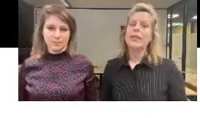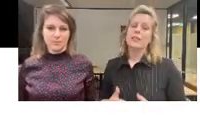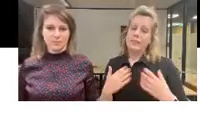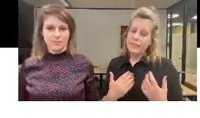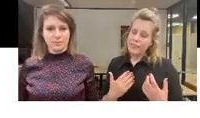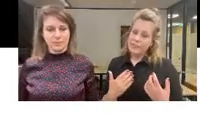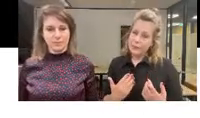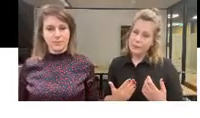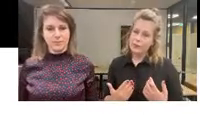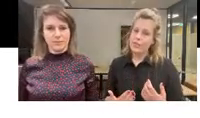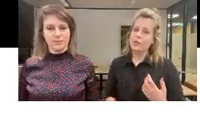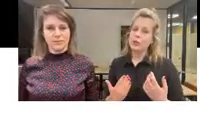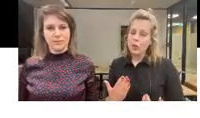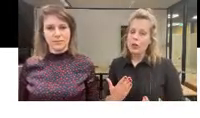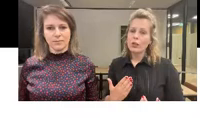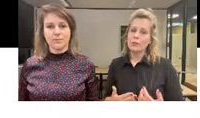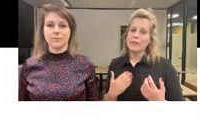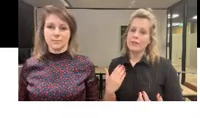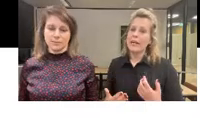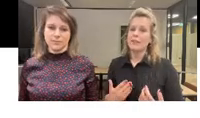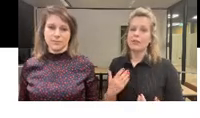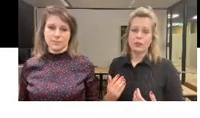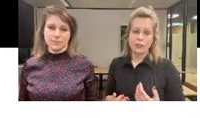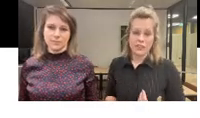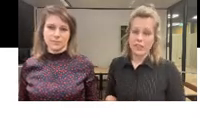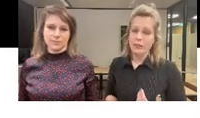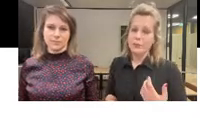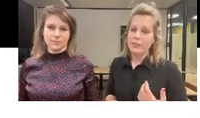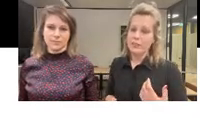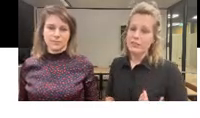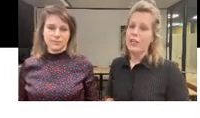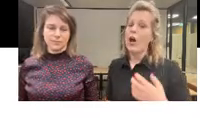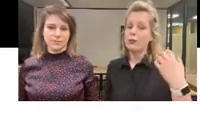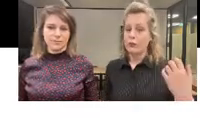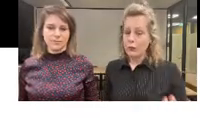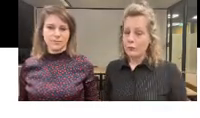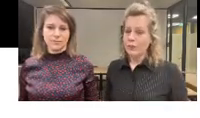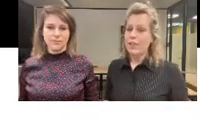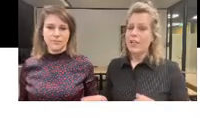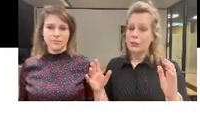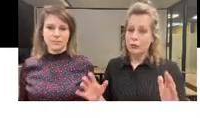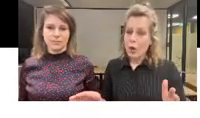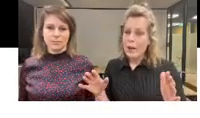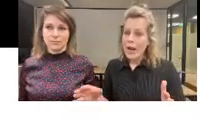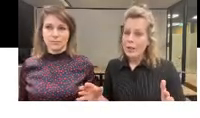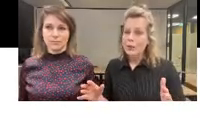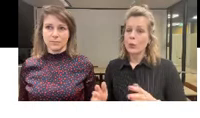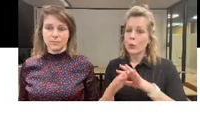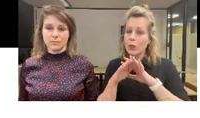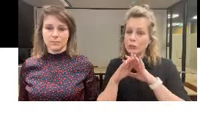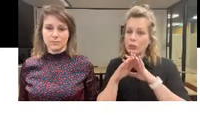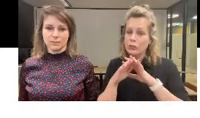treatment. 63% no longer met diagnostic criteria of PTSD after treatment. The